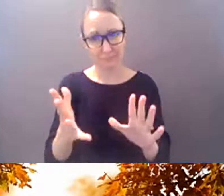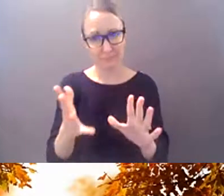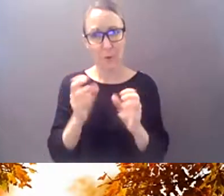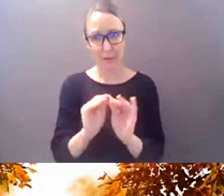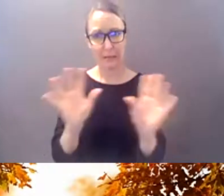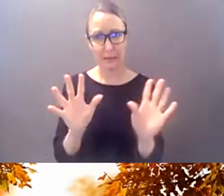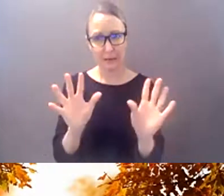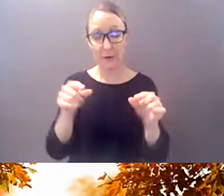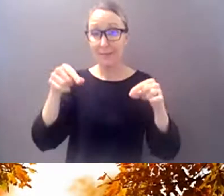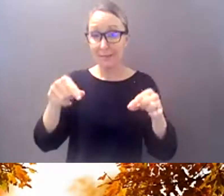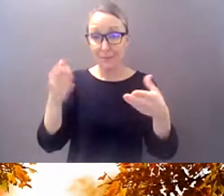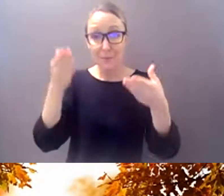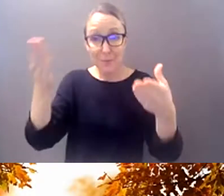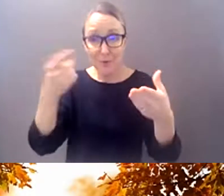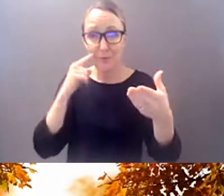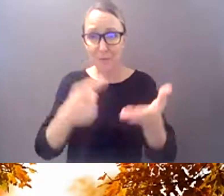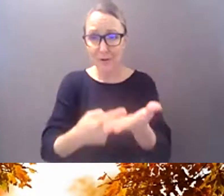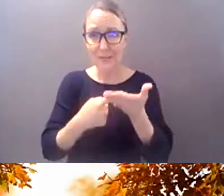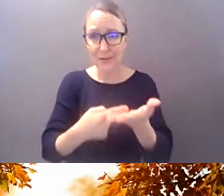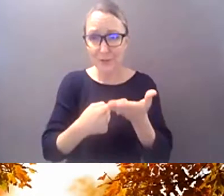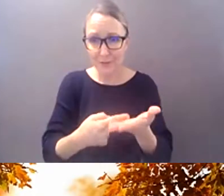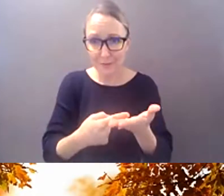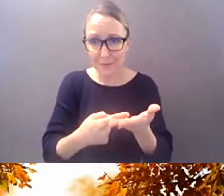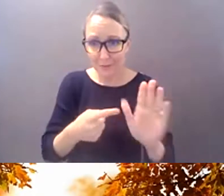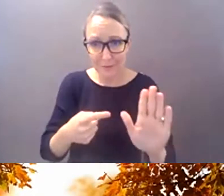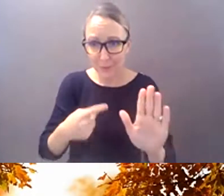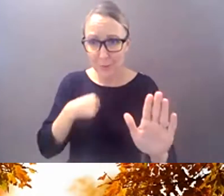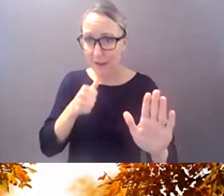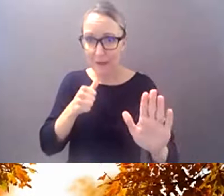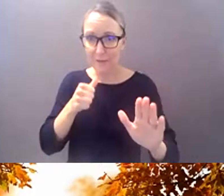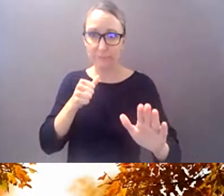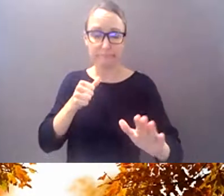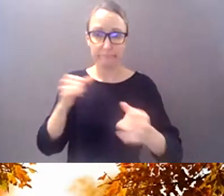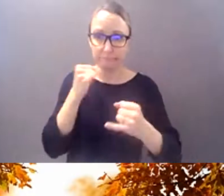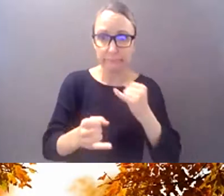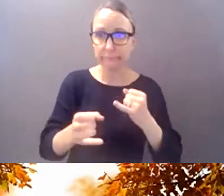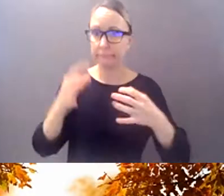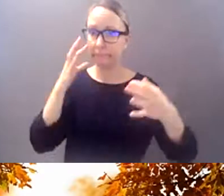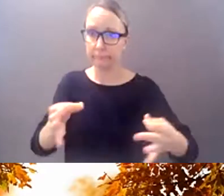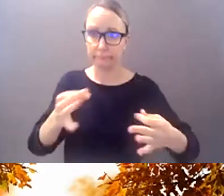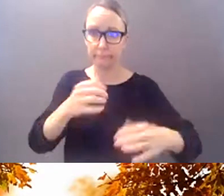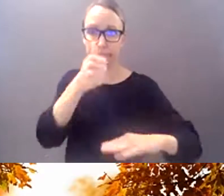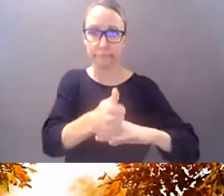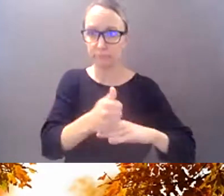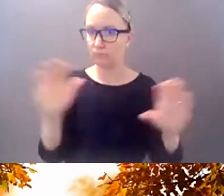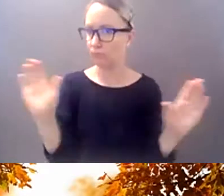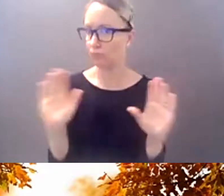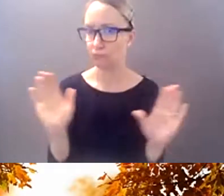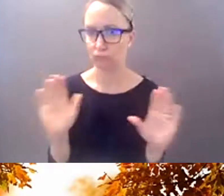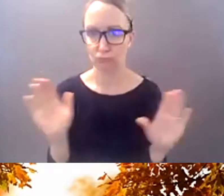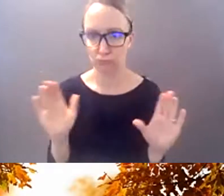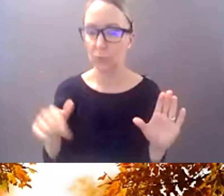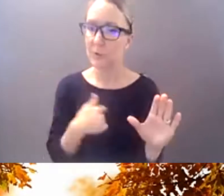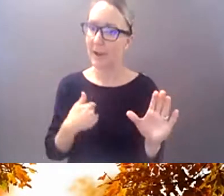this is a proposal for a discussion. No decisions have been made. Nothing has been set in stone. So we really